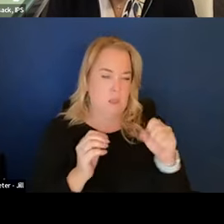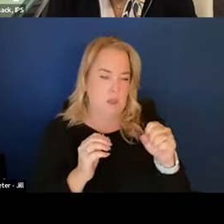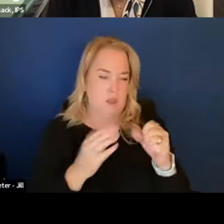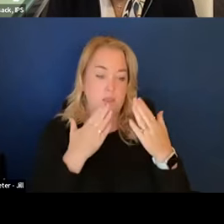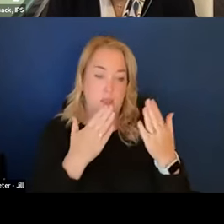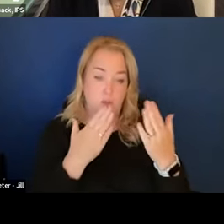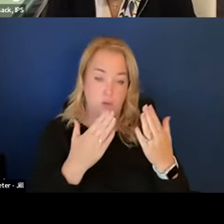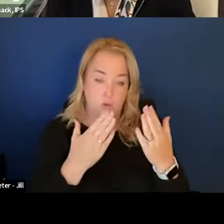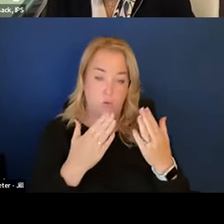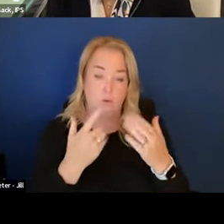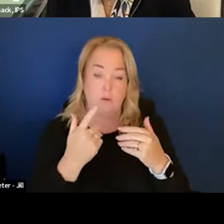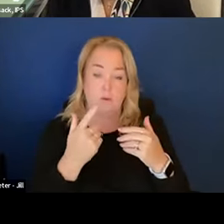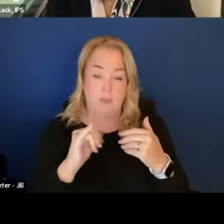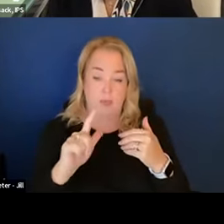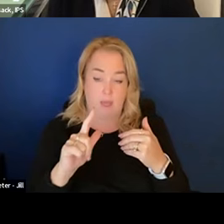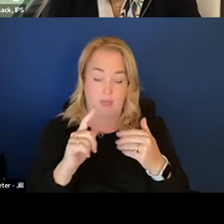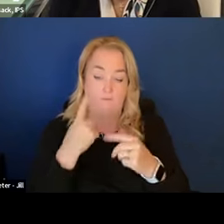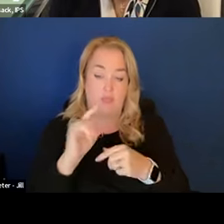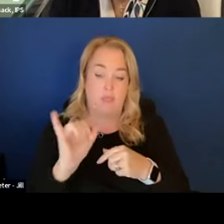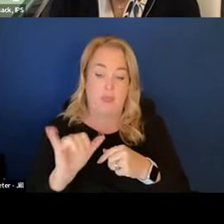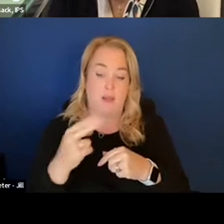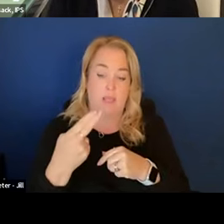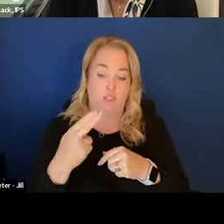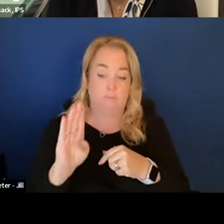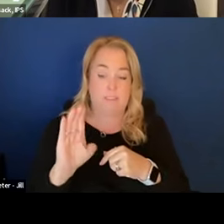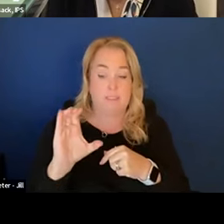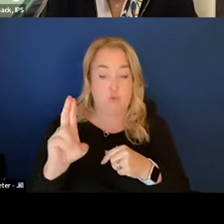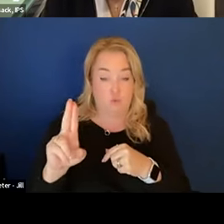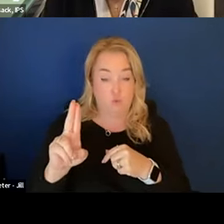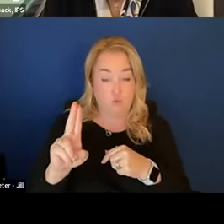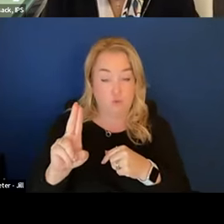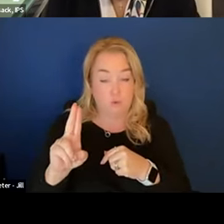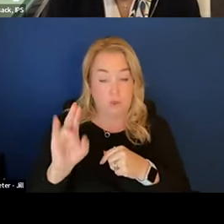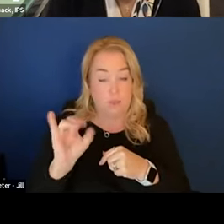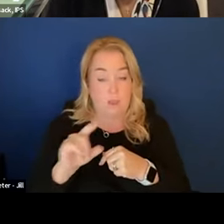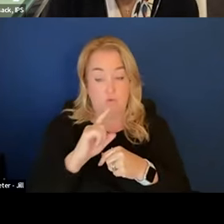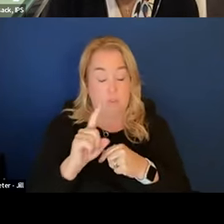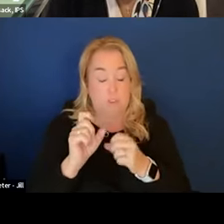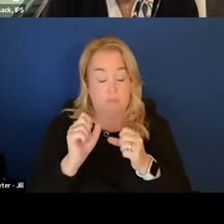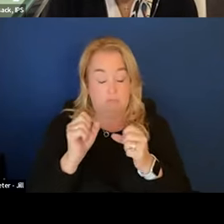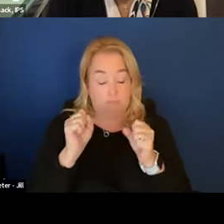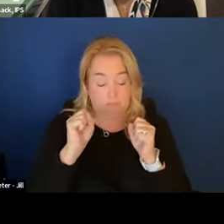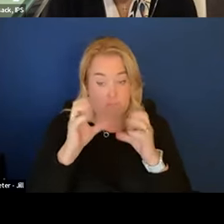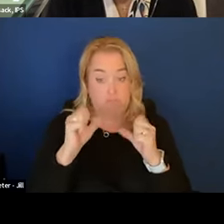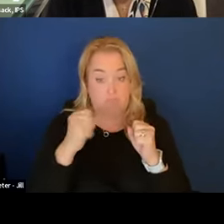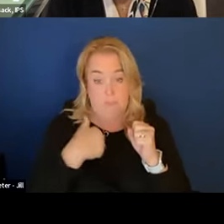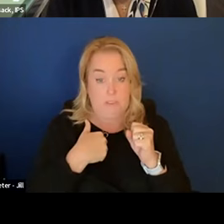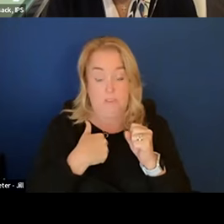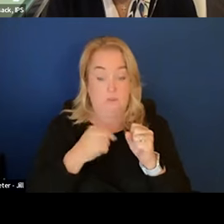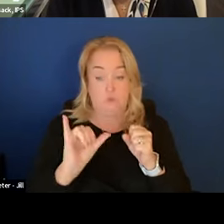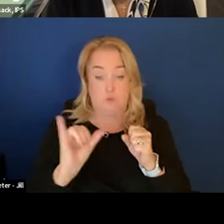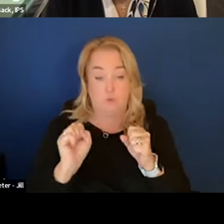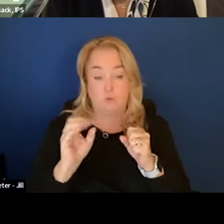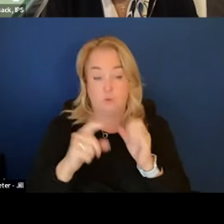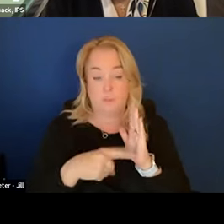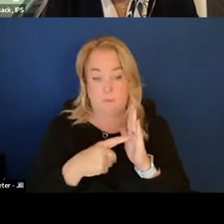thank you, Gail, for bringing the HBCU perspective on that. That kind of lit up some lights in my head, too. I think with that, you know,